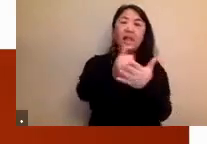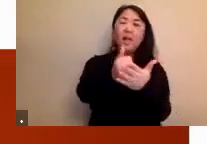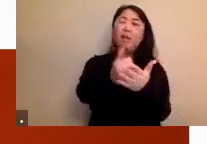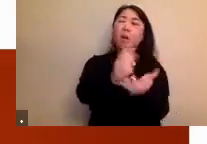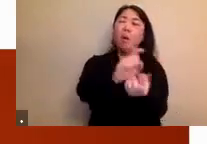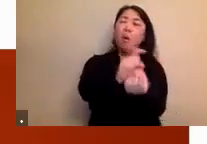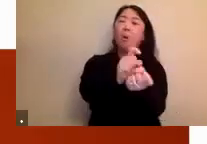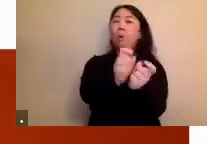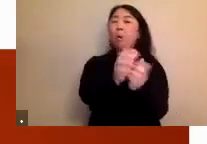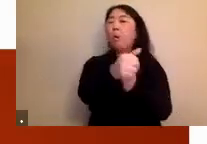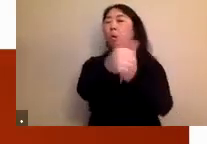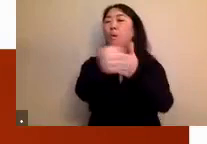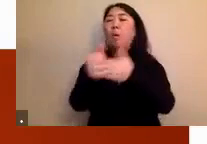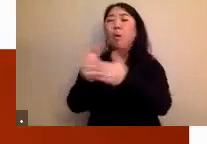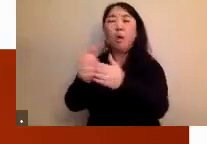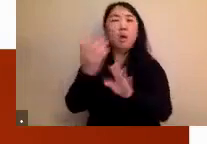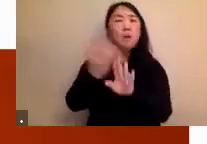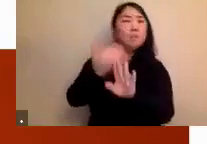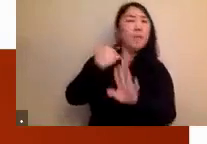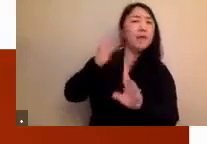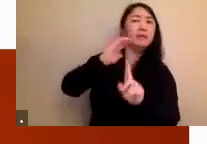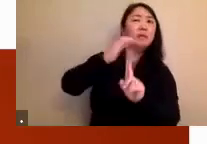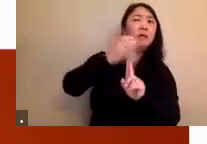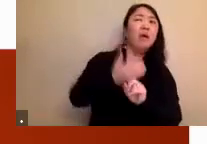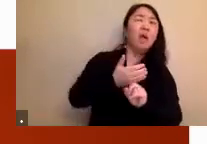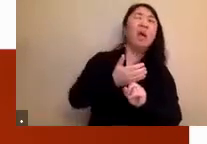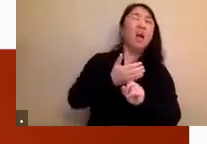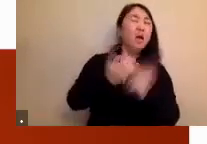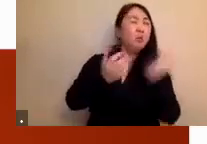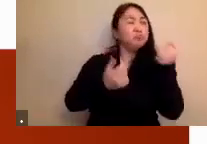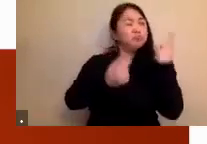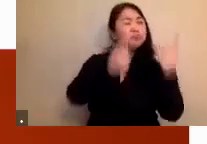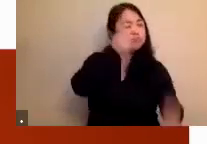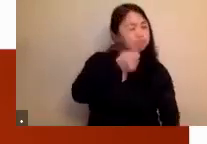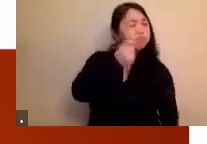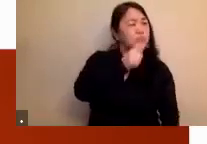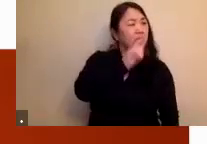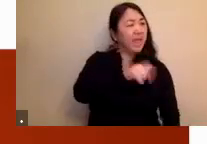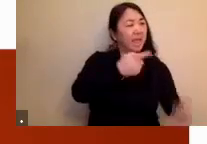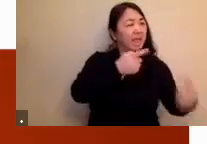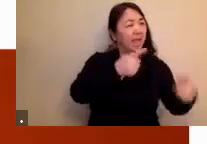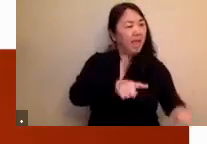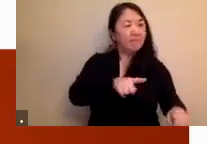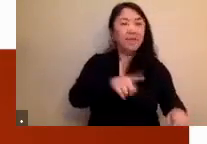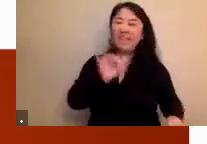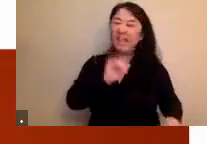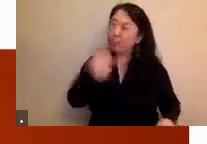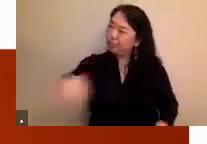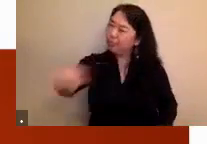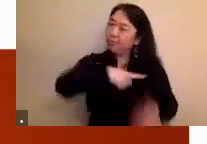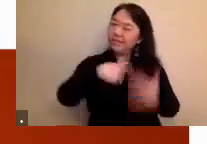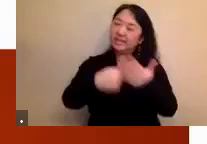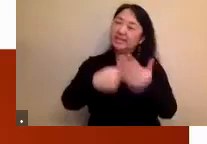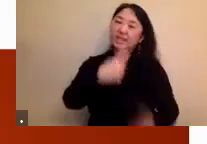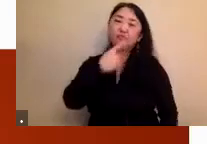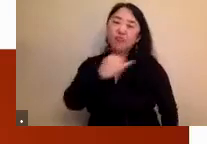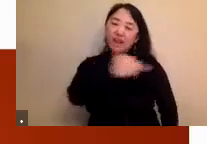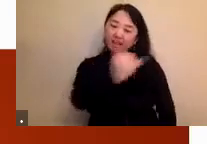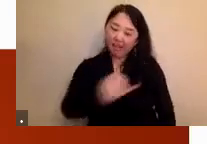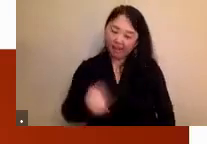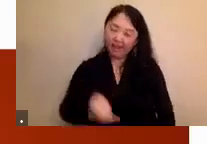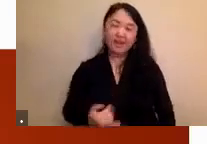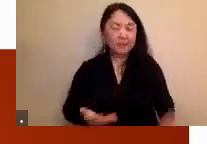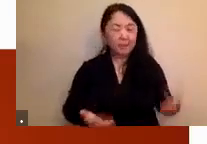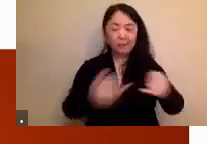past practices, to understand that those past practices happen, just as we talk about redlining, just as we were in the program